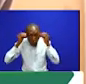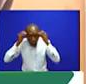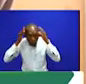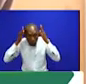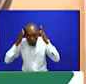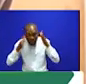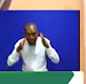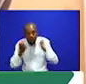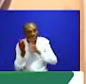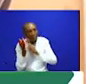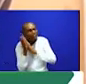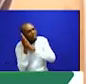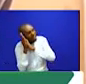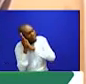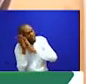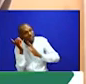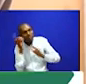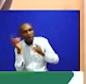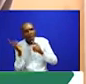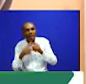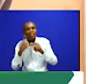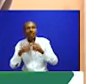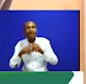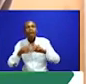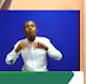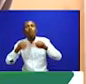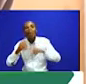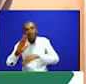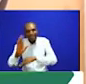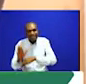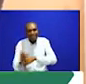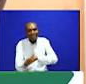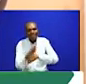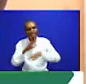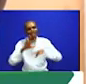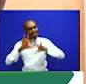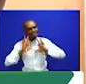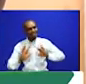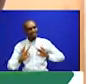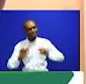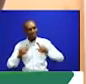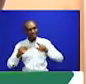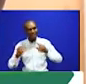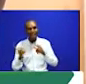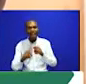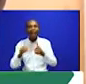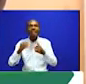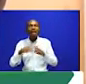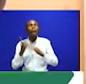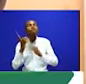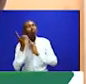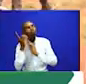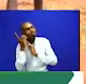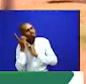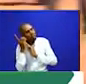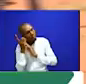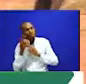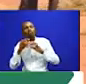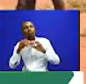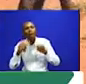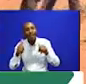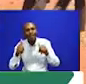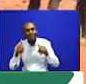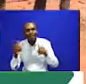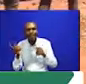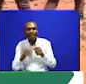sechidom bati mwaro na nirevere clean despite the congestion. Dom chito they are clean.